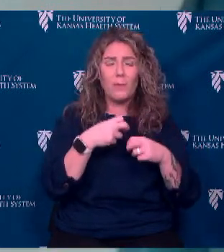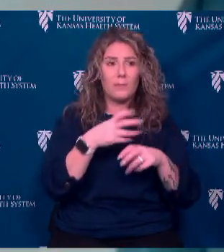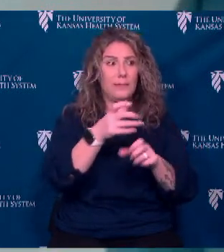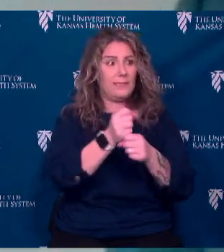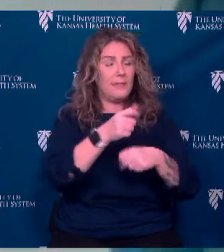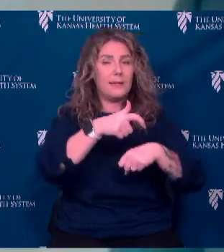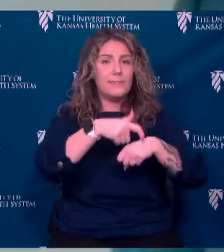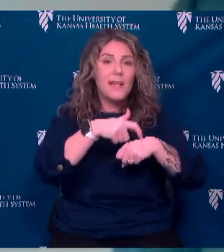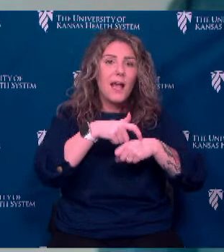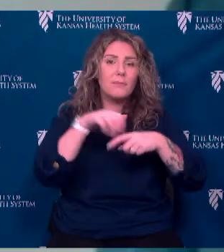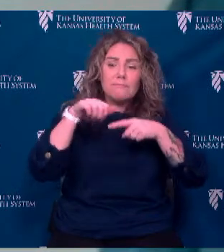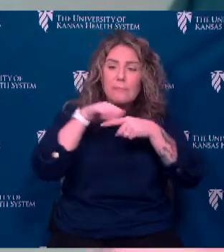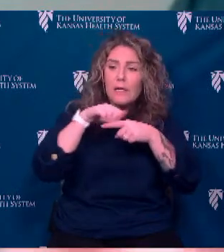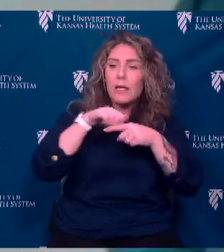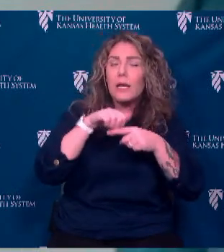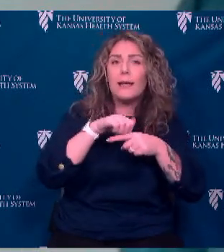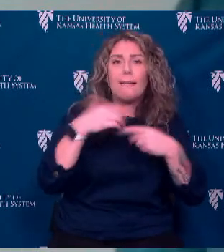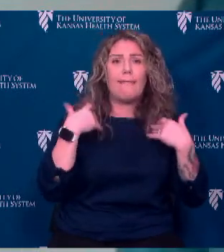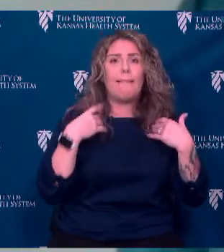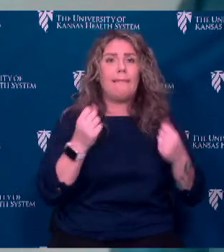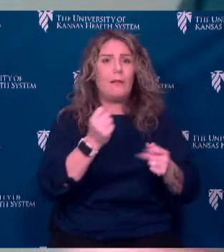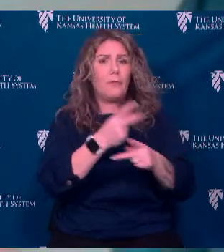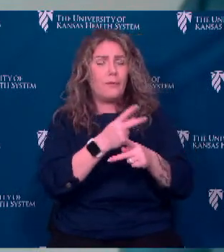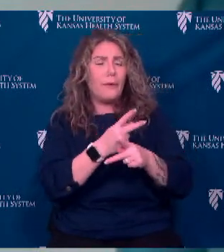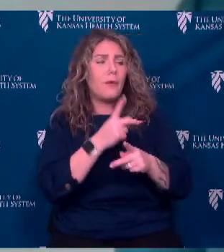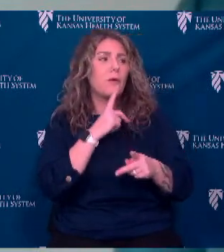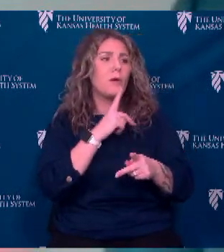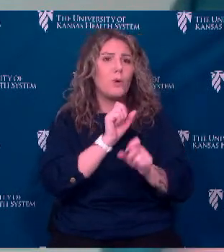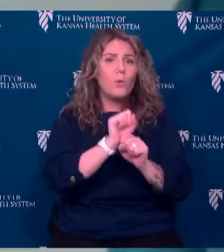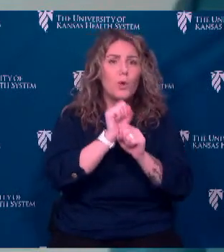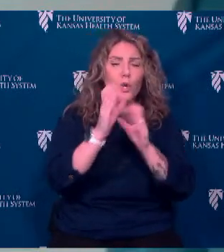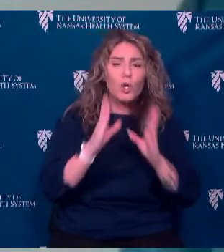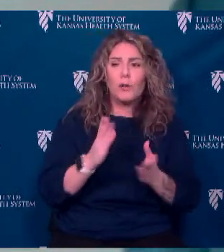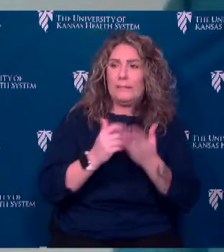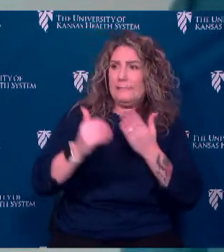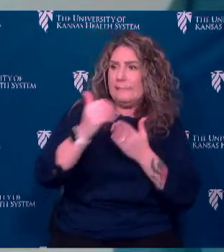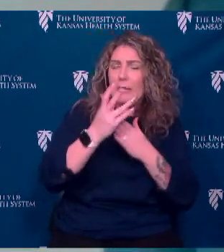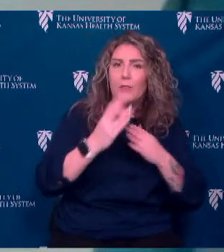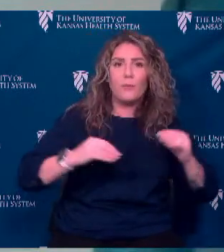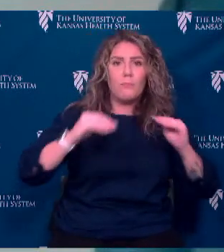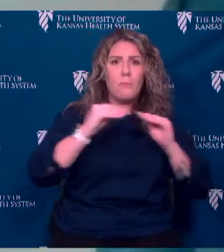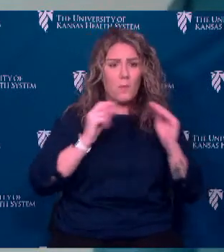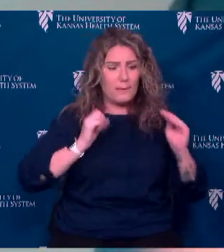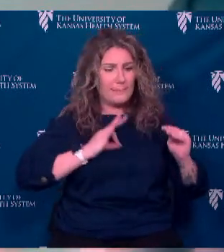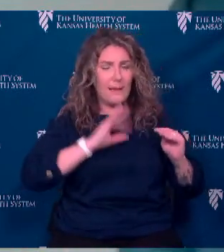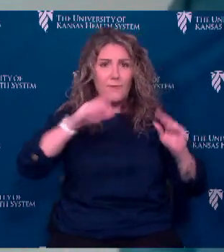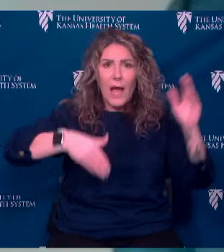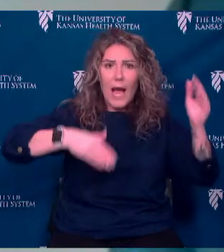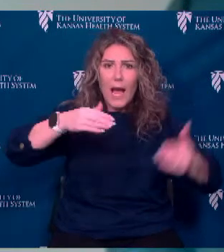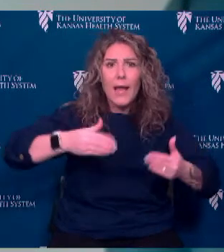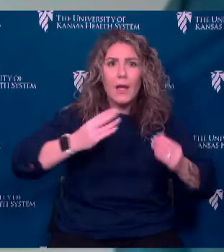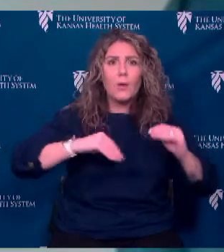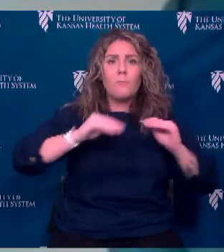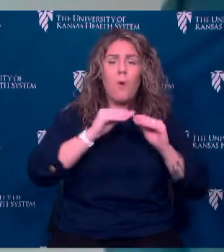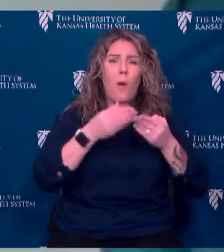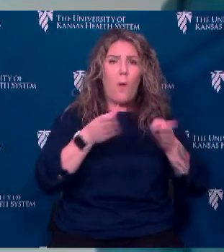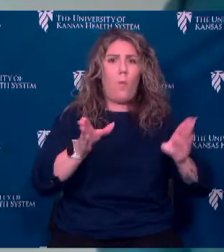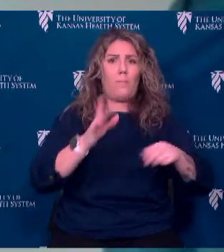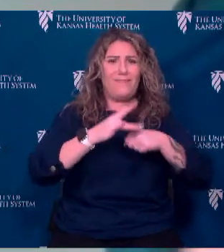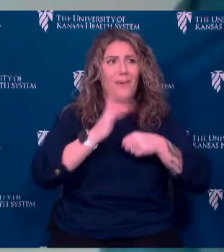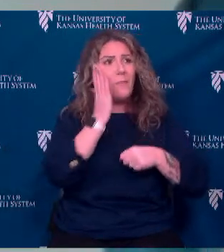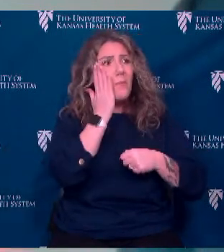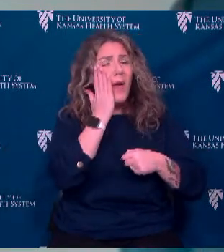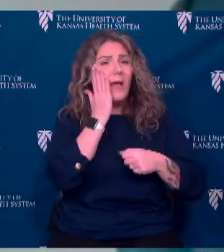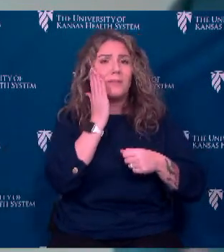to train healthcare workers, to get more of them, to hire more of them, and open more beds and create more beds.